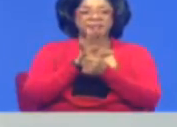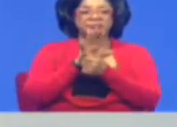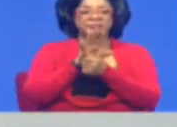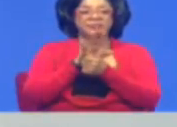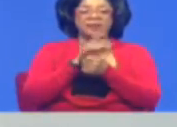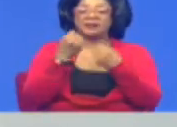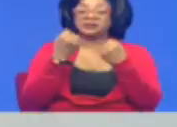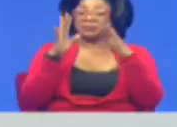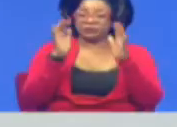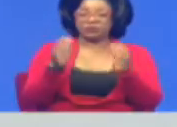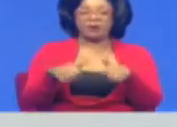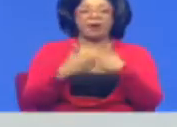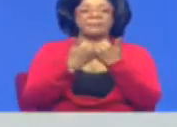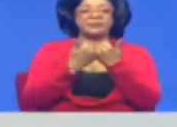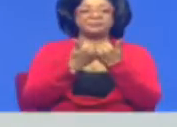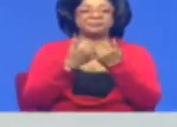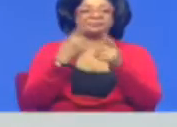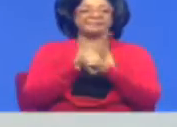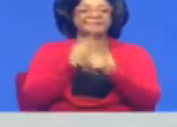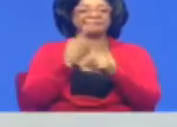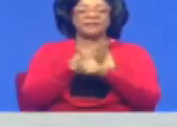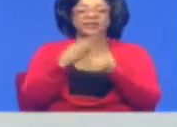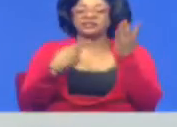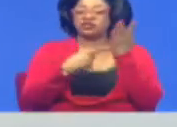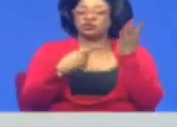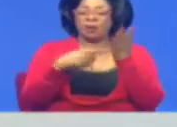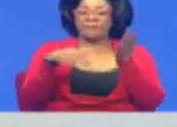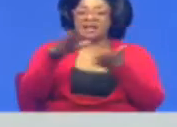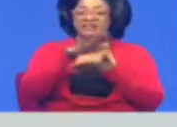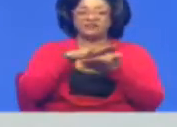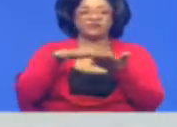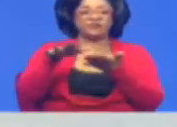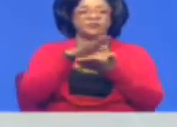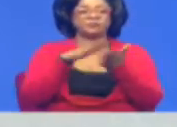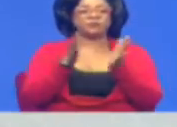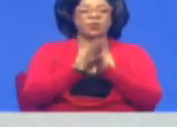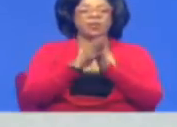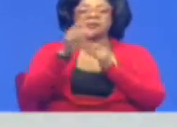celebrations took place across different digital platforms, with fans